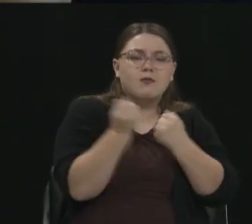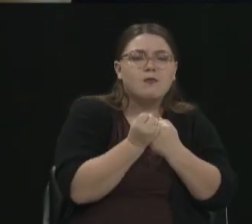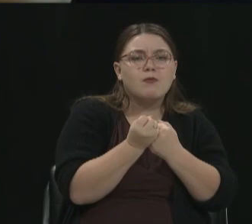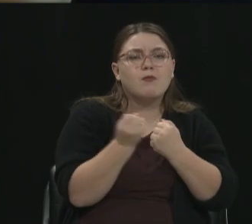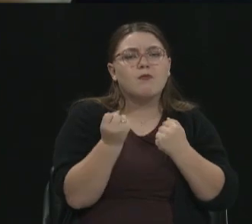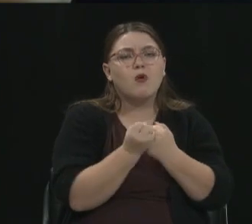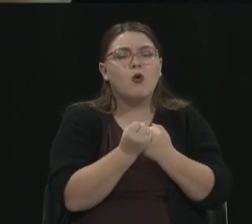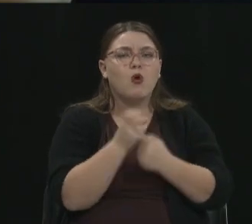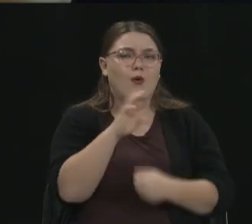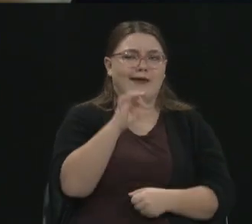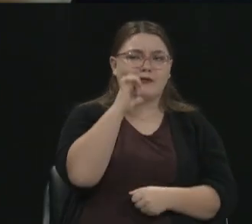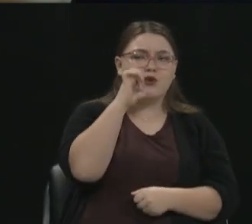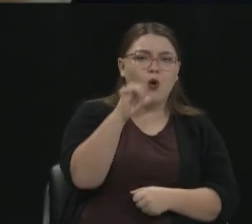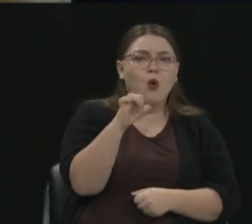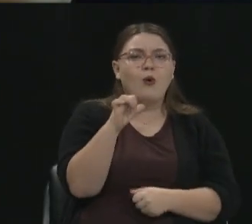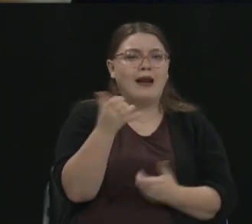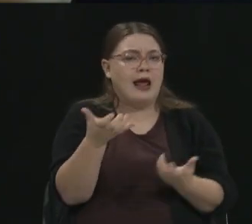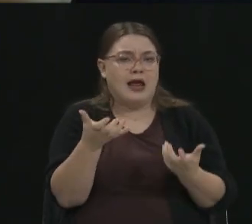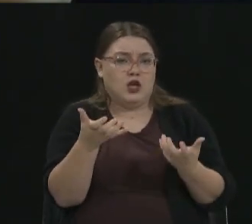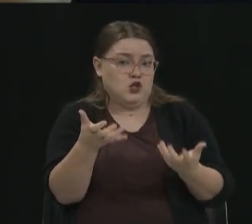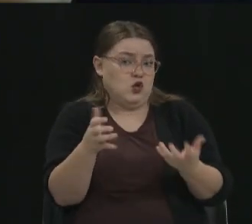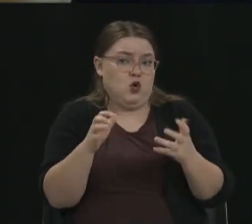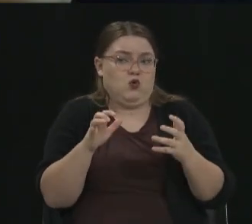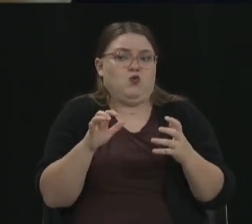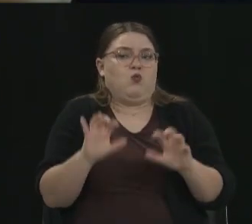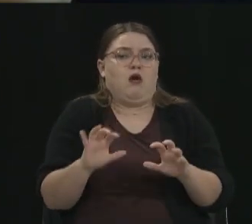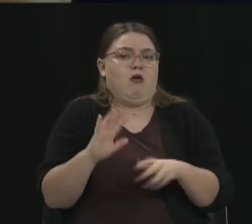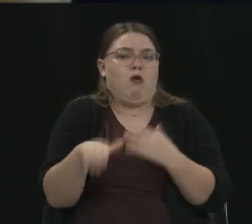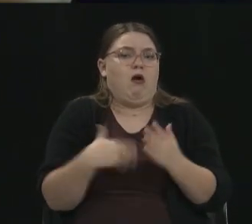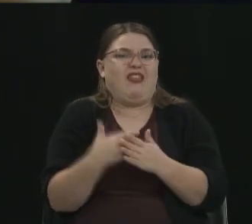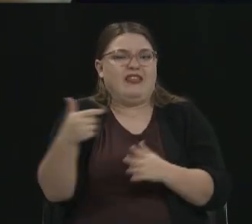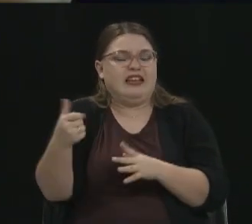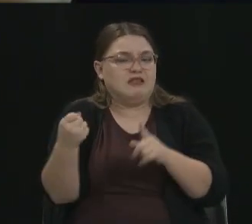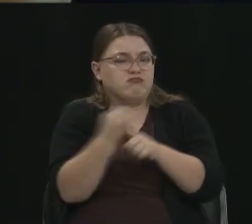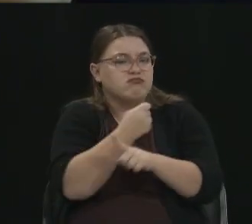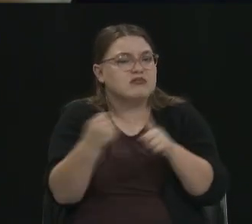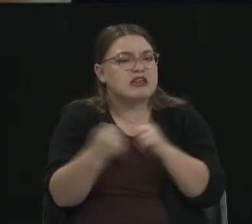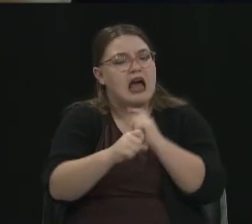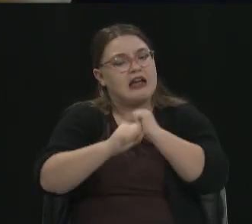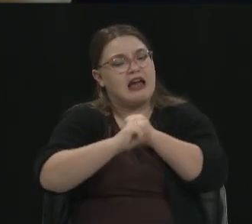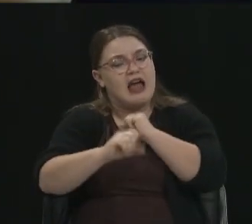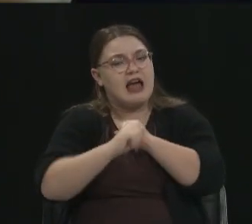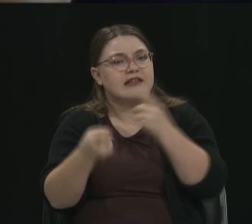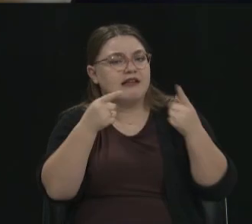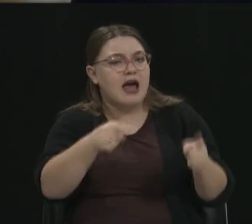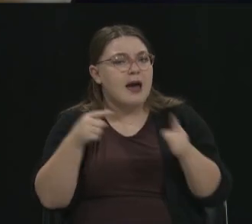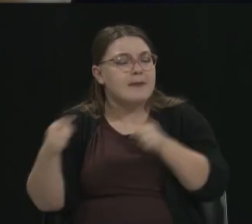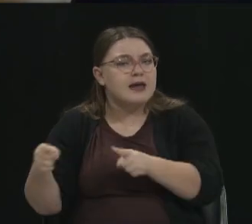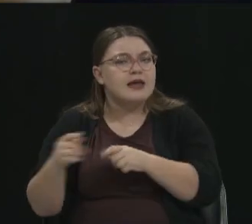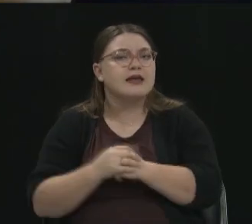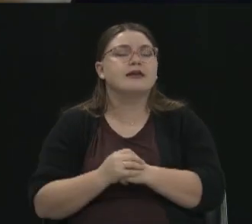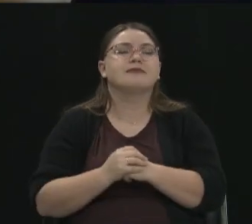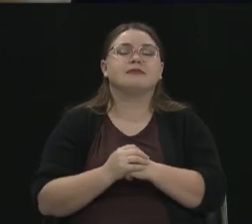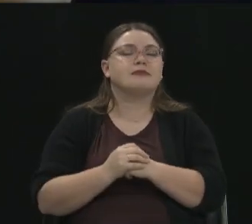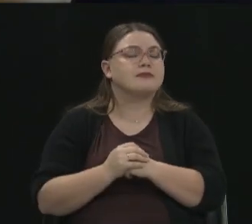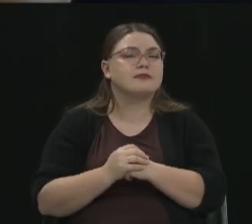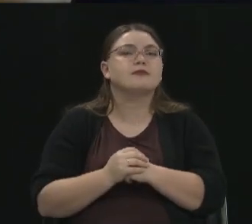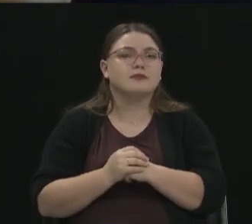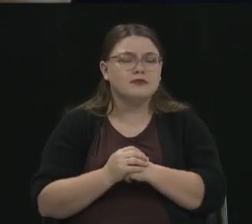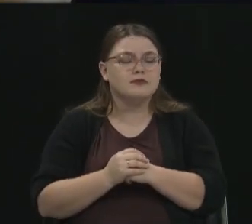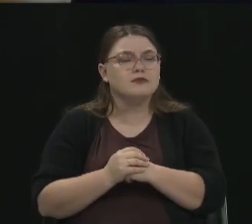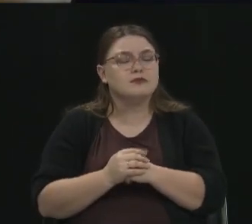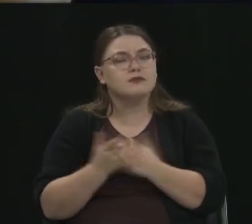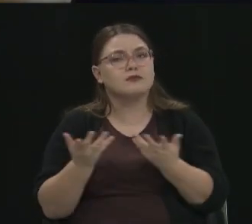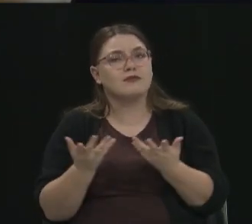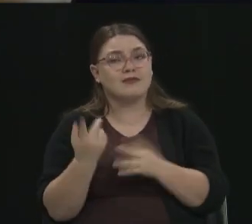side of this so that, these last minute attack ads are being run against me? I just mentioned last